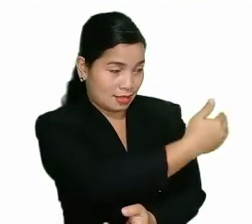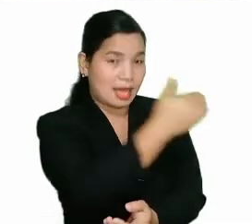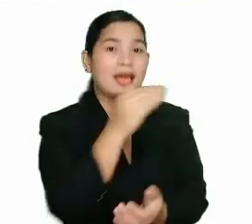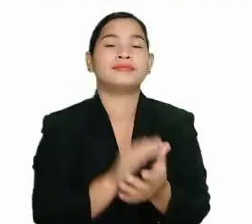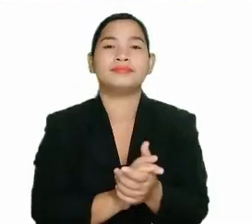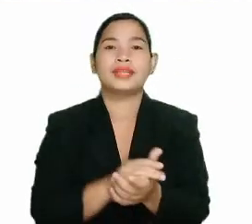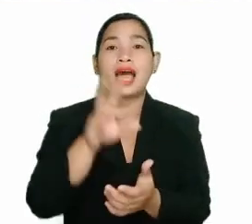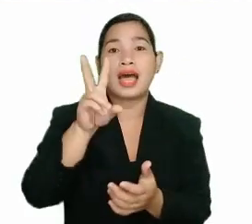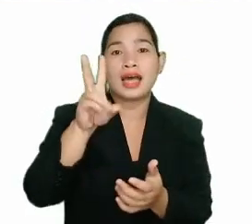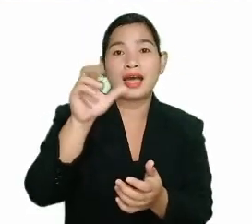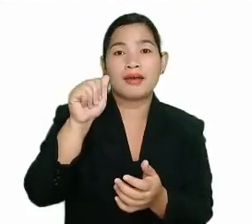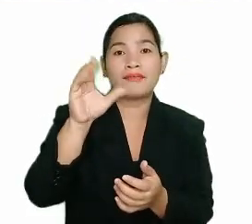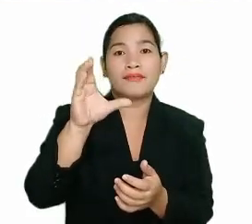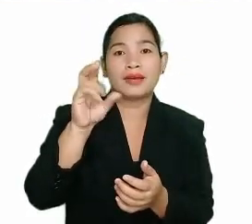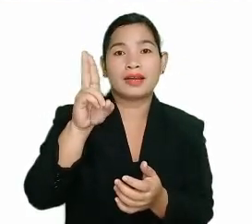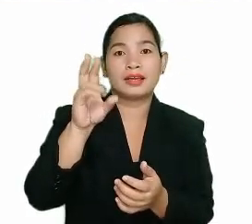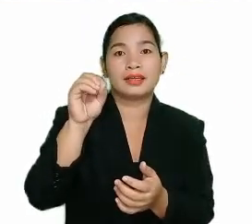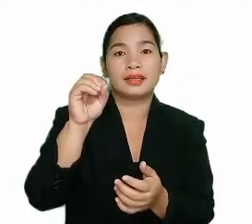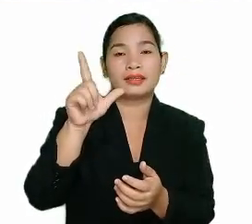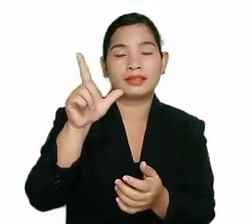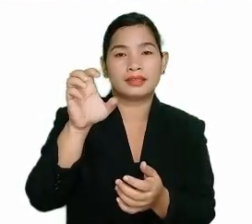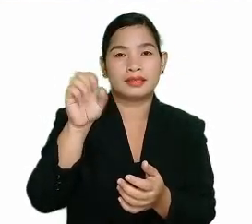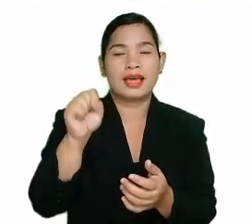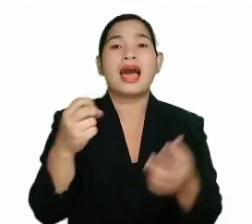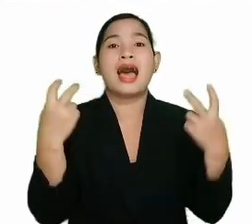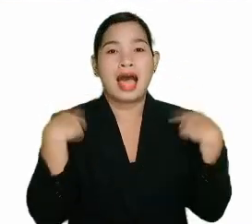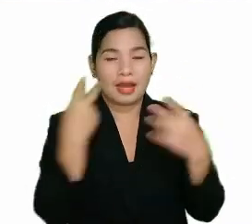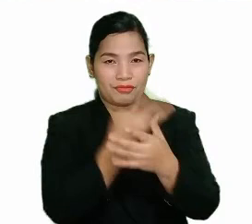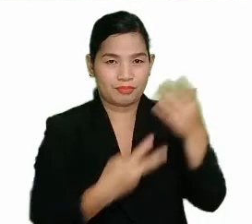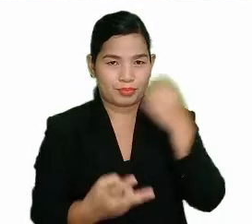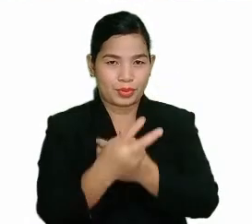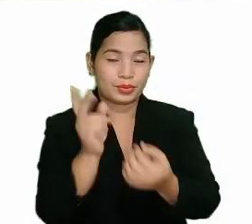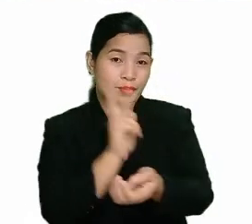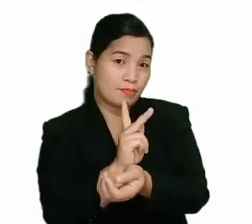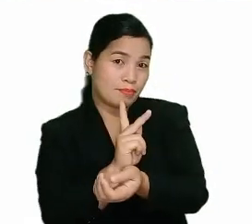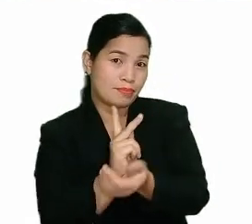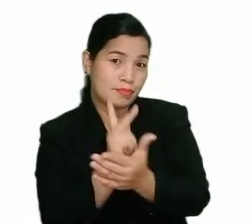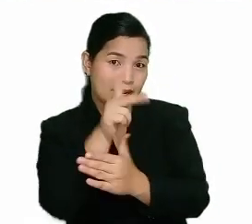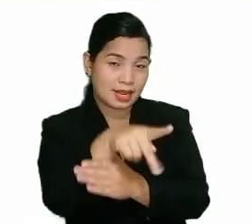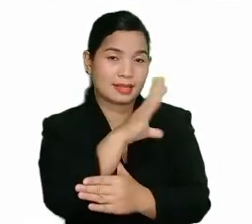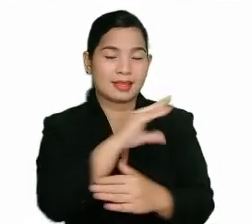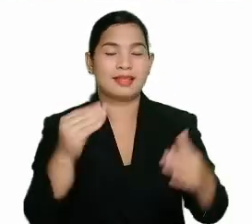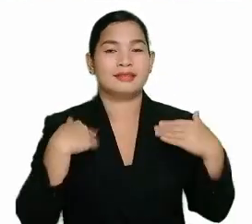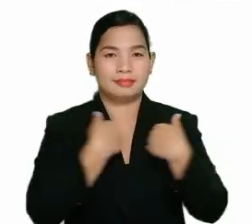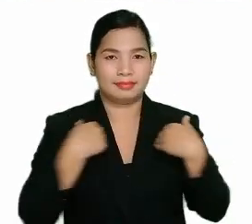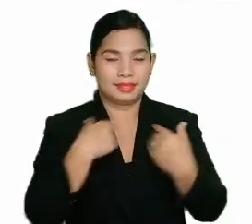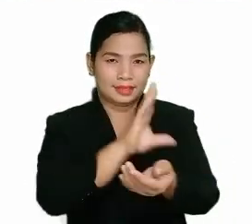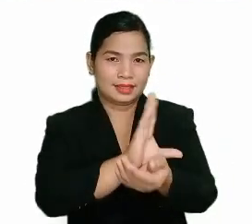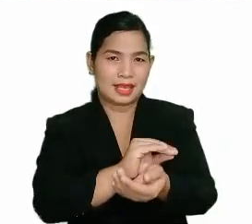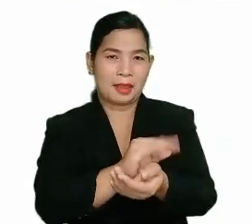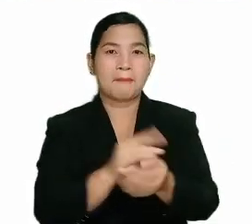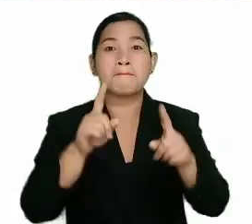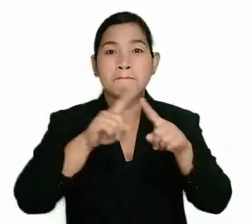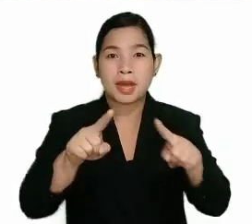Vacuoles are present in both plant and animal cells. However, they are evidently larger